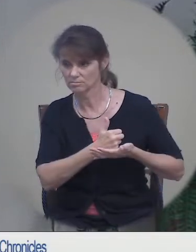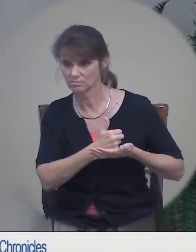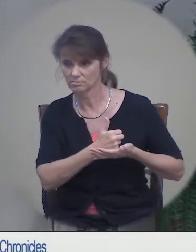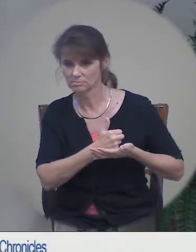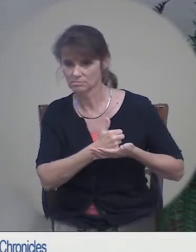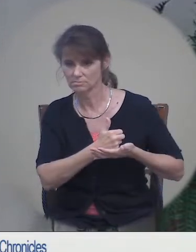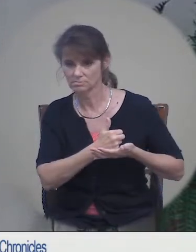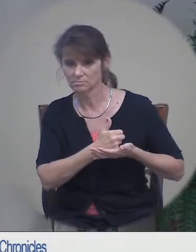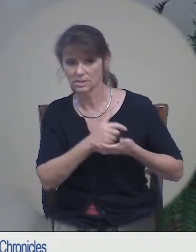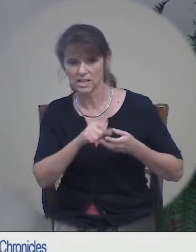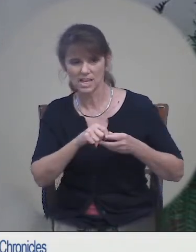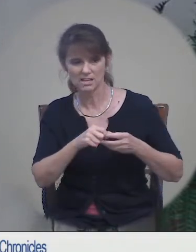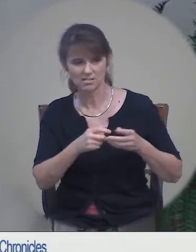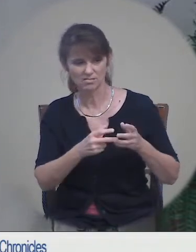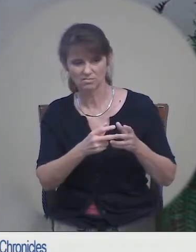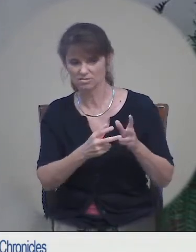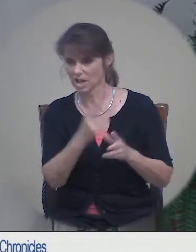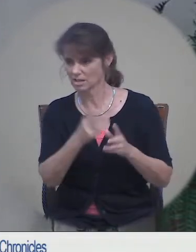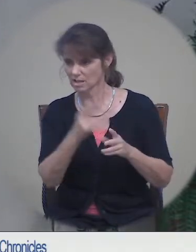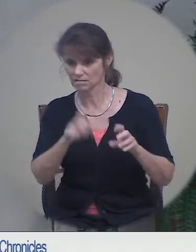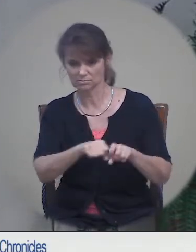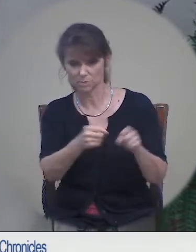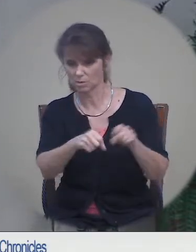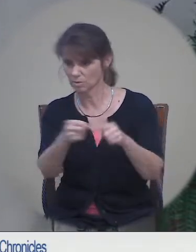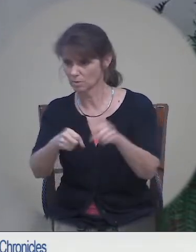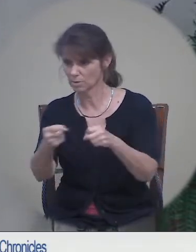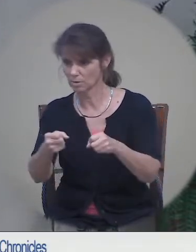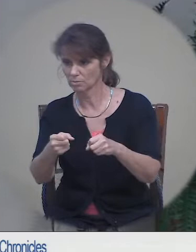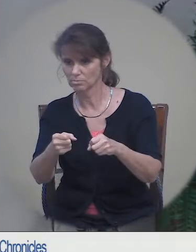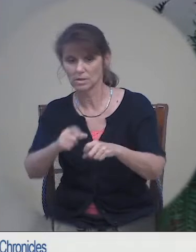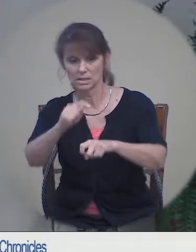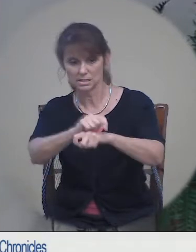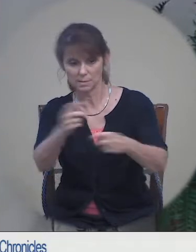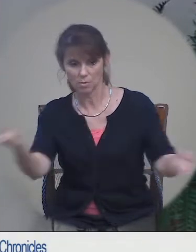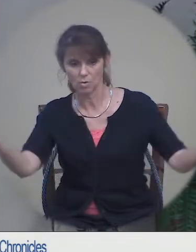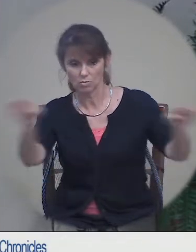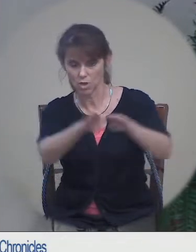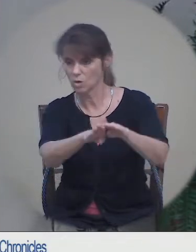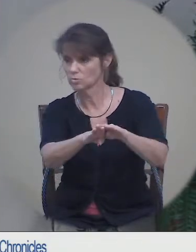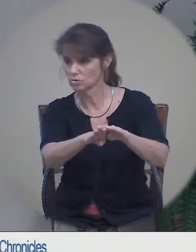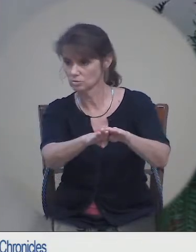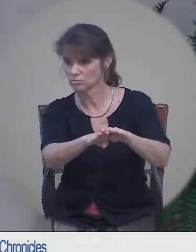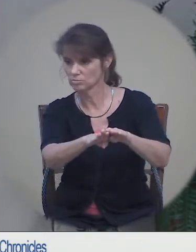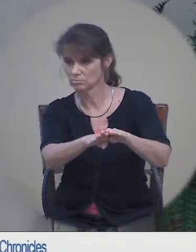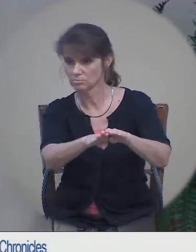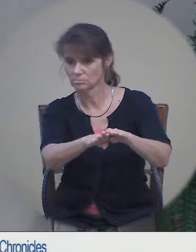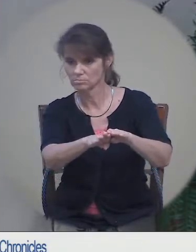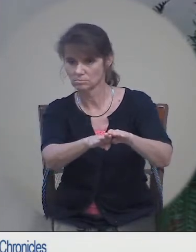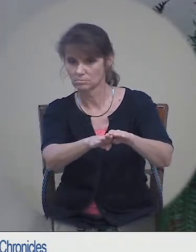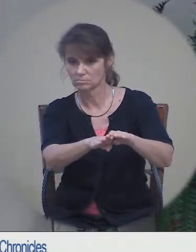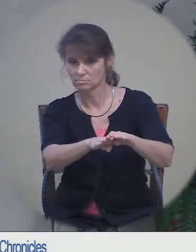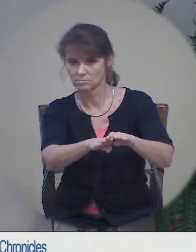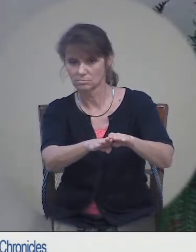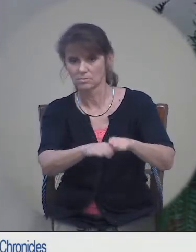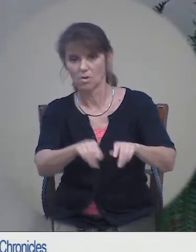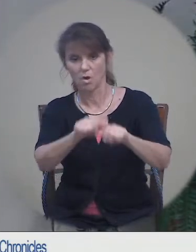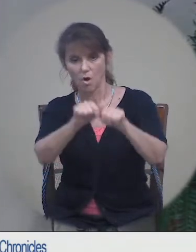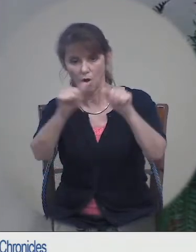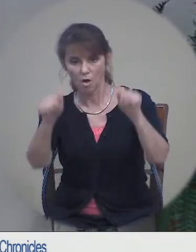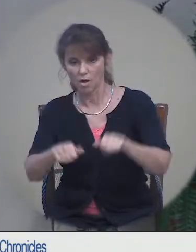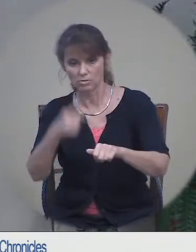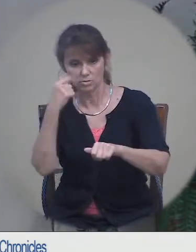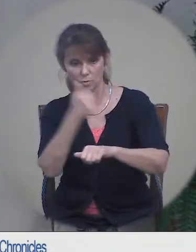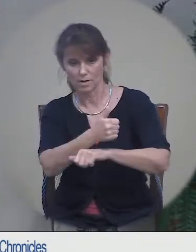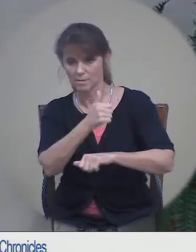God into pieces, and he closed the doors of the house of the Lord and made altars for himself in every corner